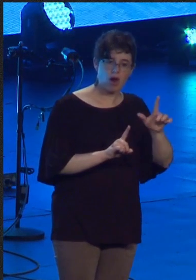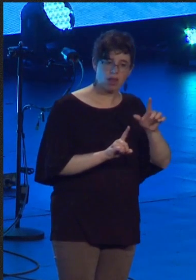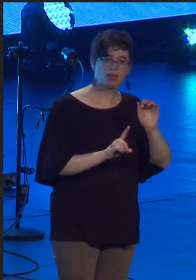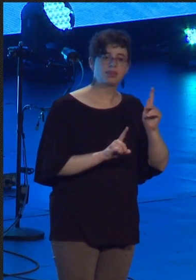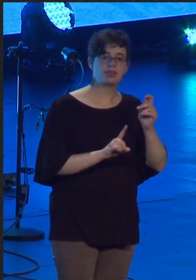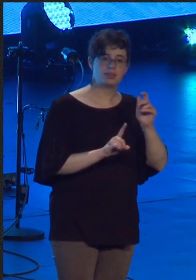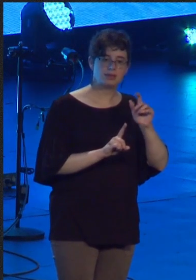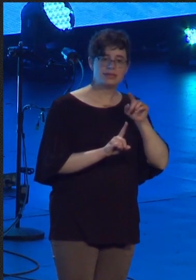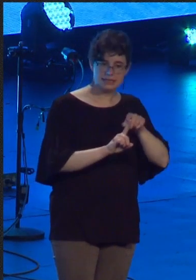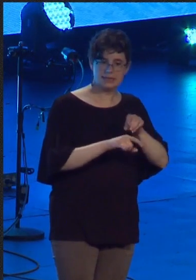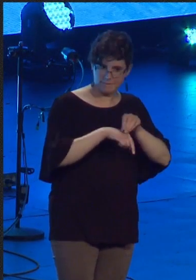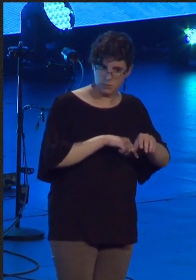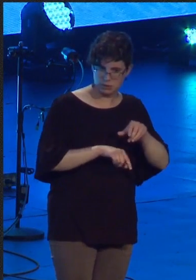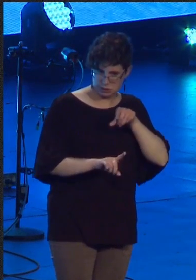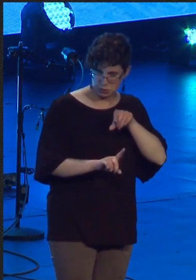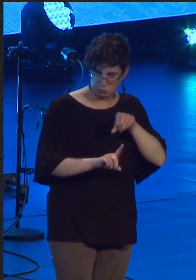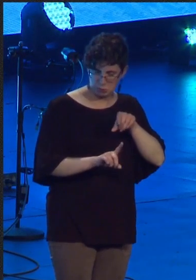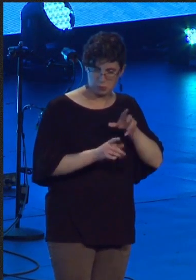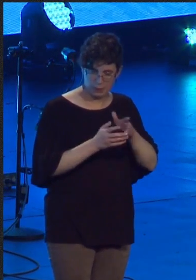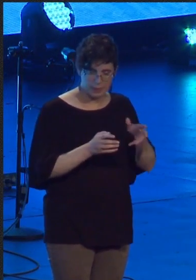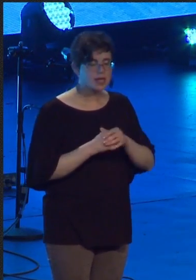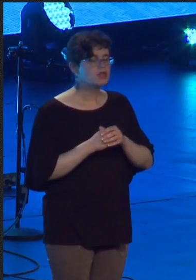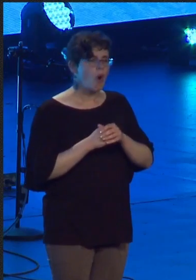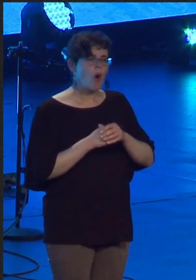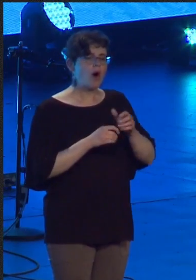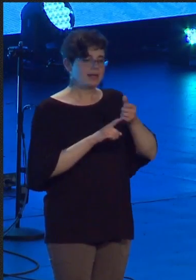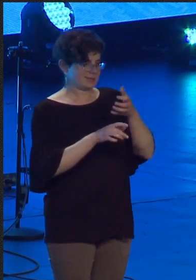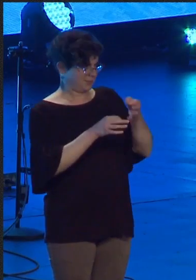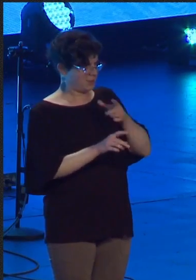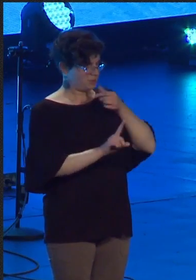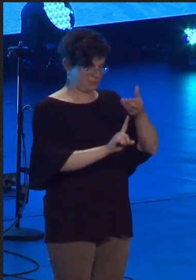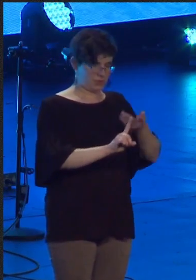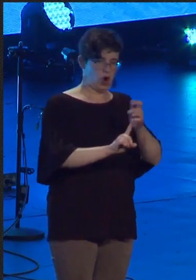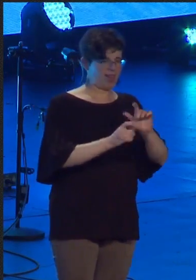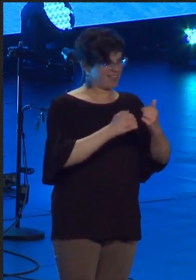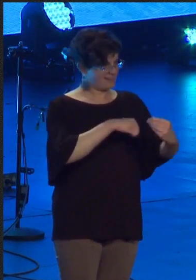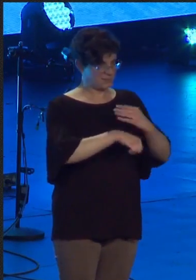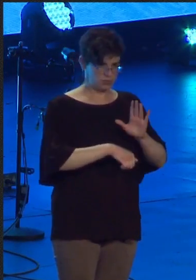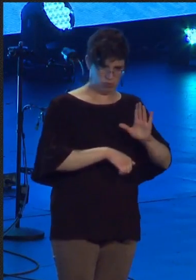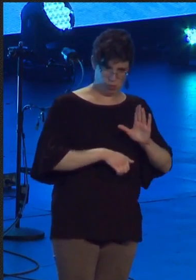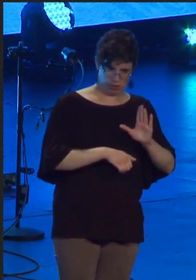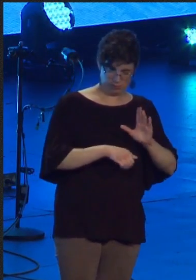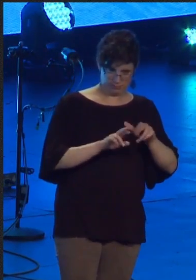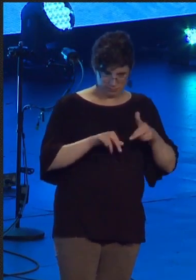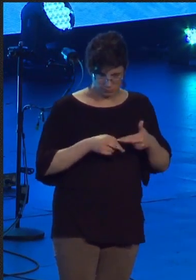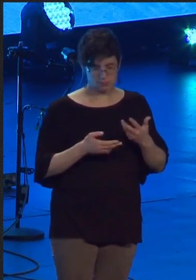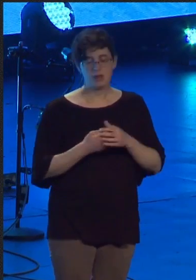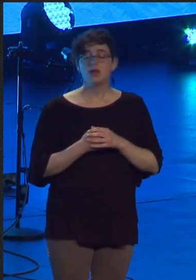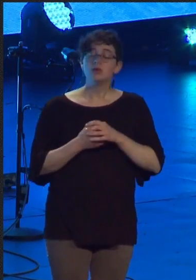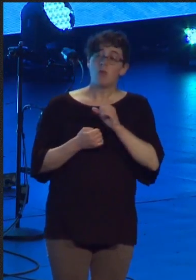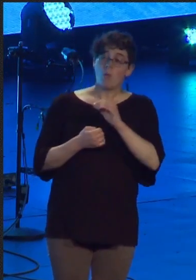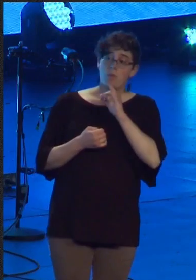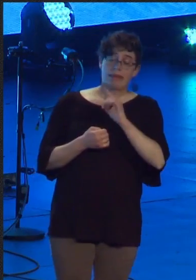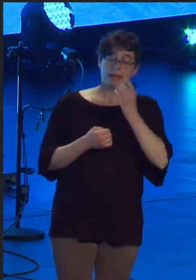a student of history, you're a student of both Converge and Bethel. Talk about Carl and what kind of impact he's had on your thinking. Yeah, and